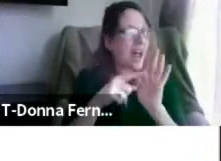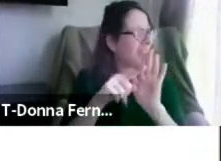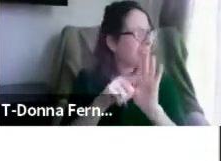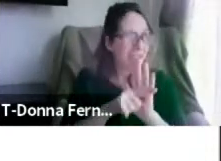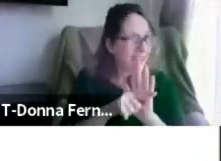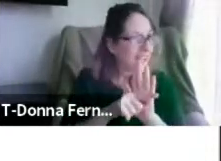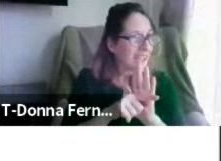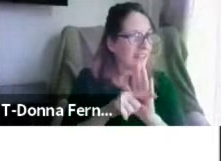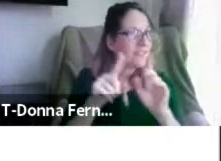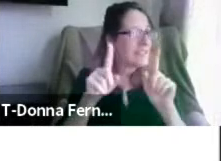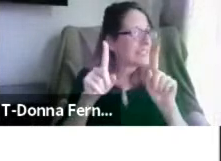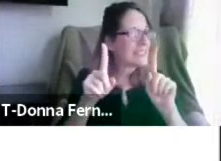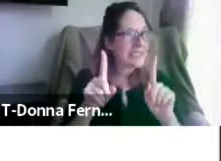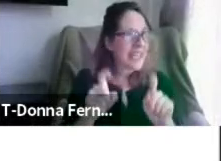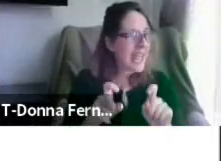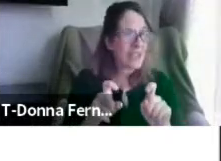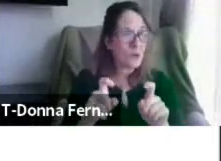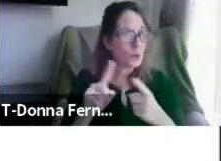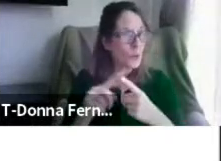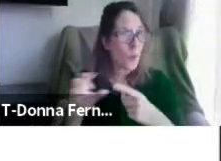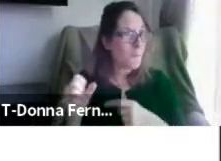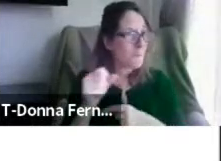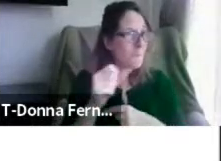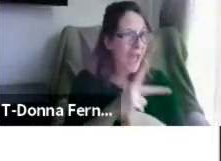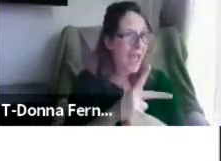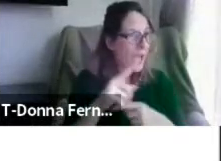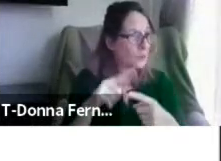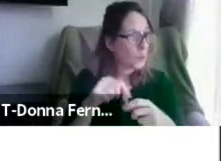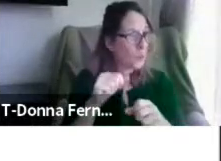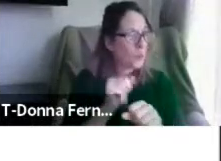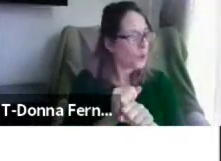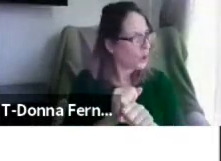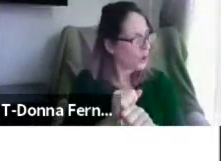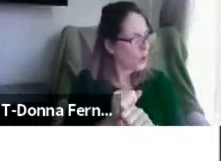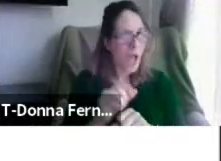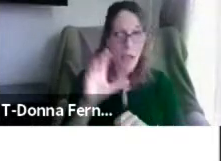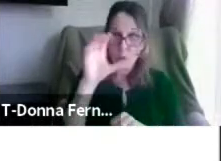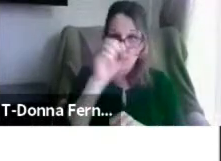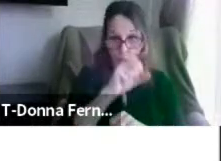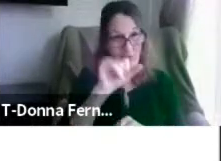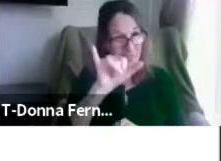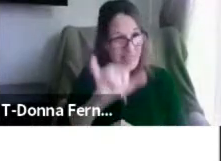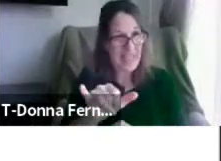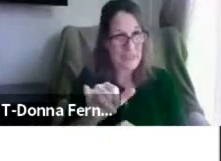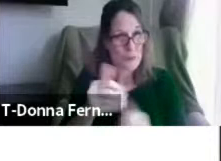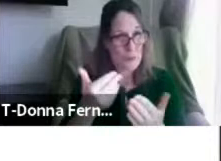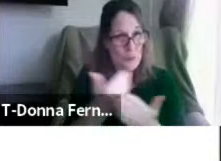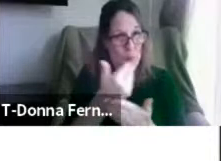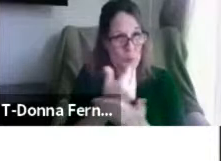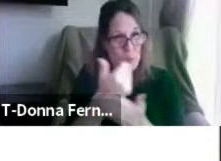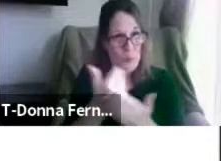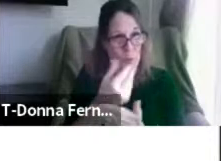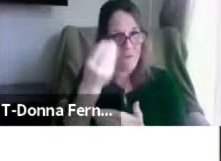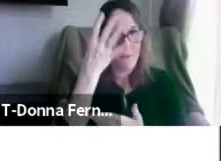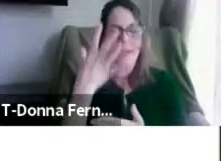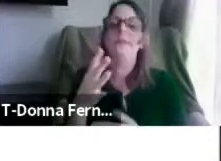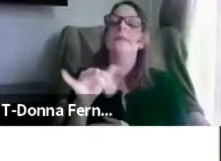test. Yes. For returning. I've got to assume that's very, very recent information, right?